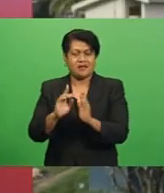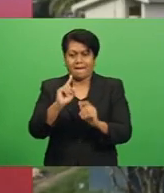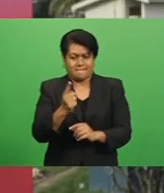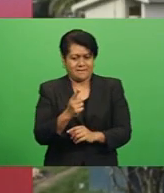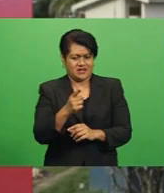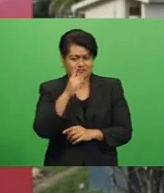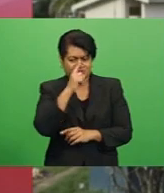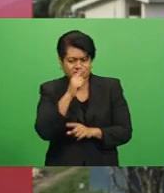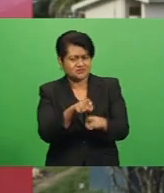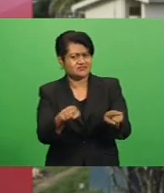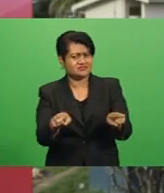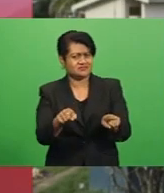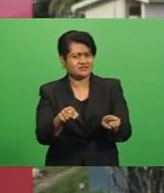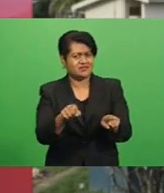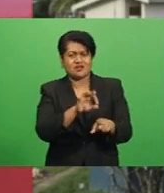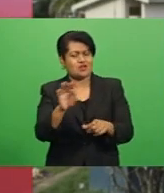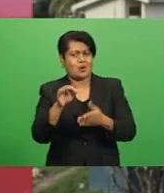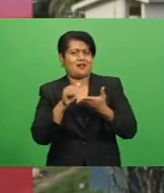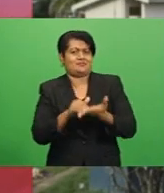wanted